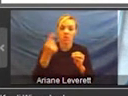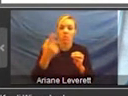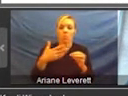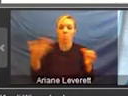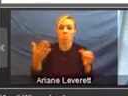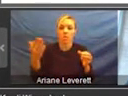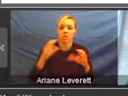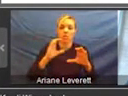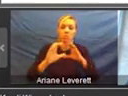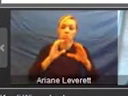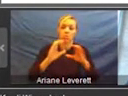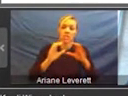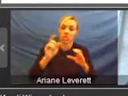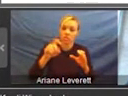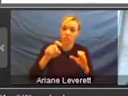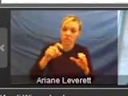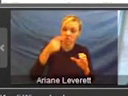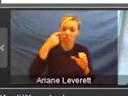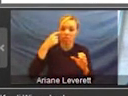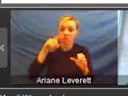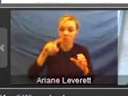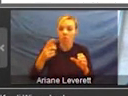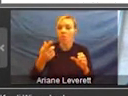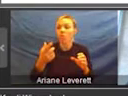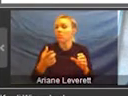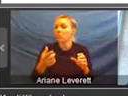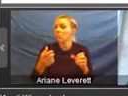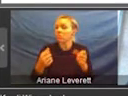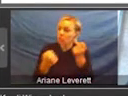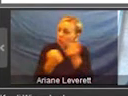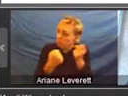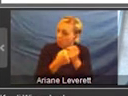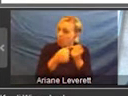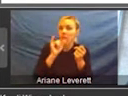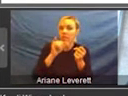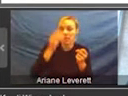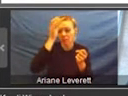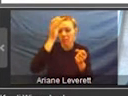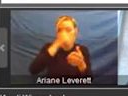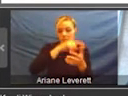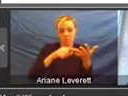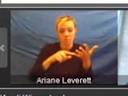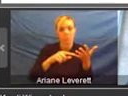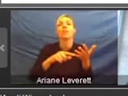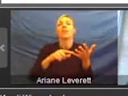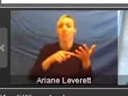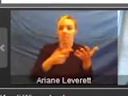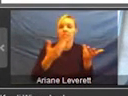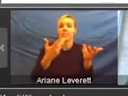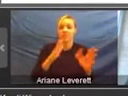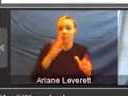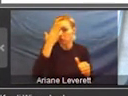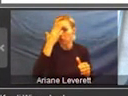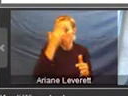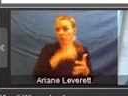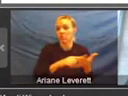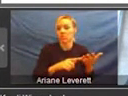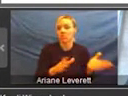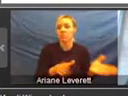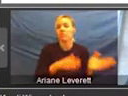concepts, then we come to the stage where we look at, okay, which technologies do make sense here, and that